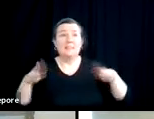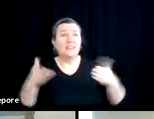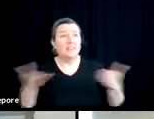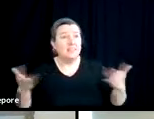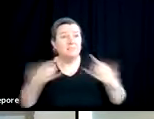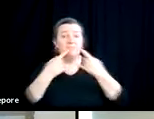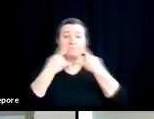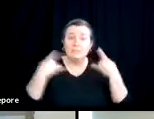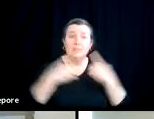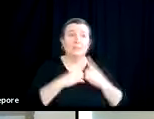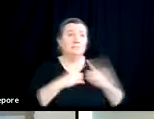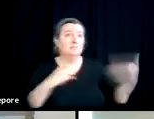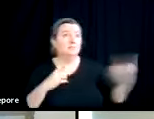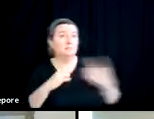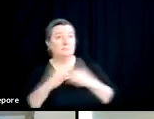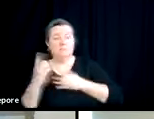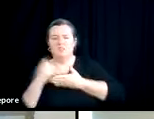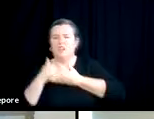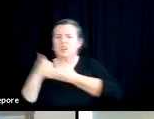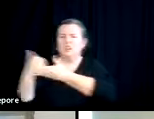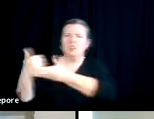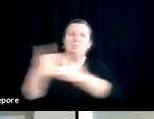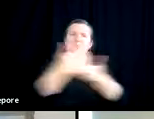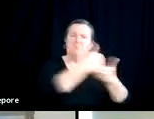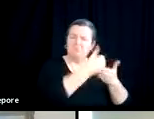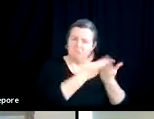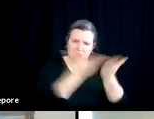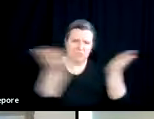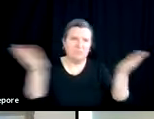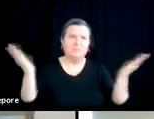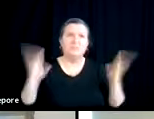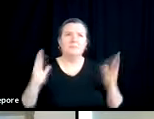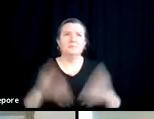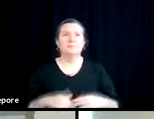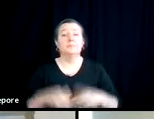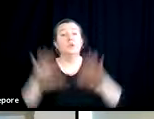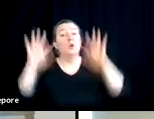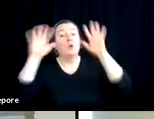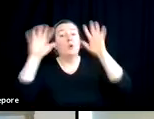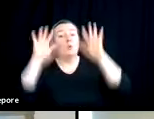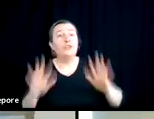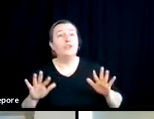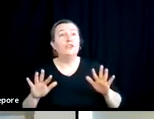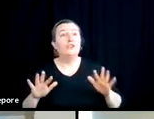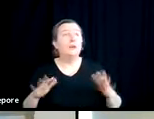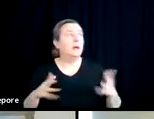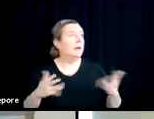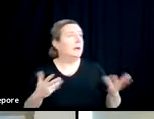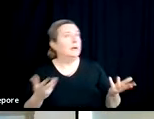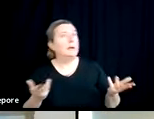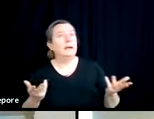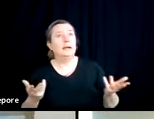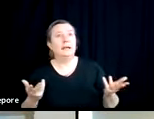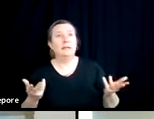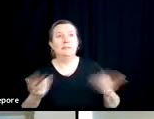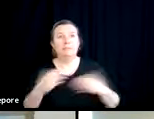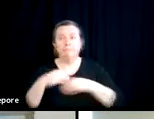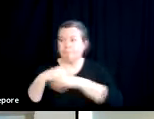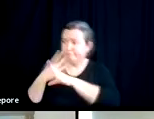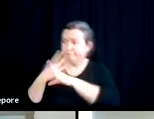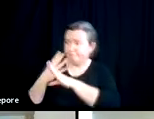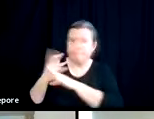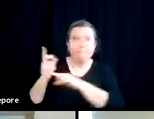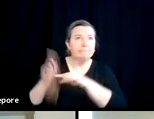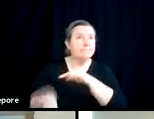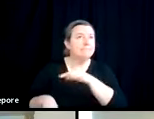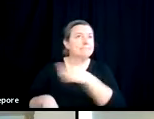big difference. Speaking of weather, he couldn't get on the Zoom. I don't know if there's a personal gripe that they have with him, but he's on the